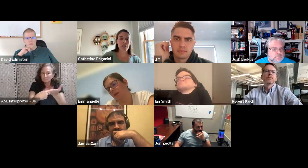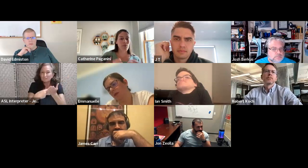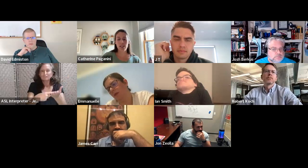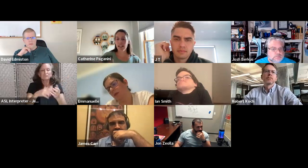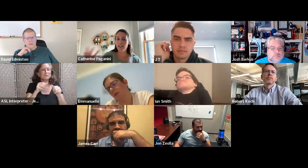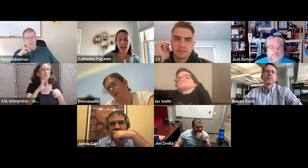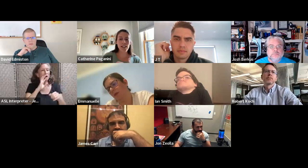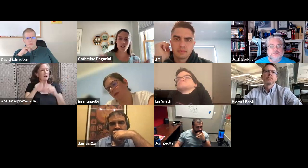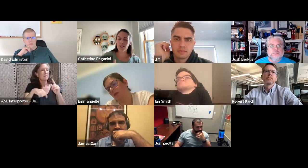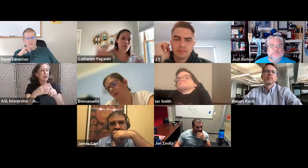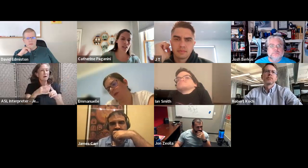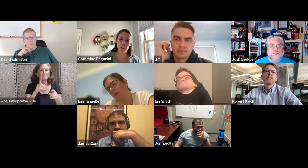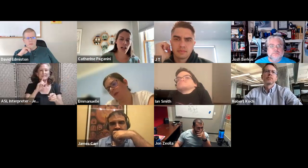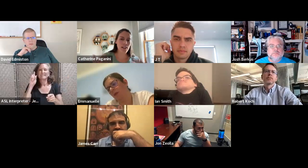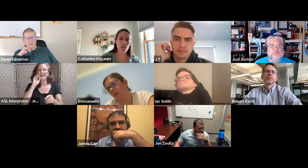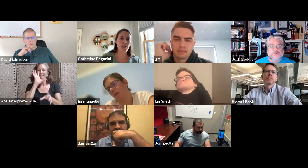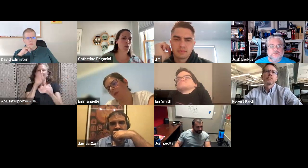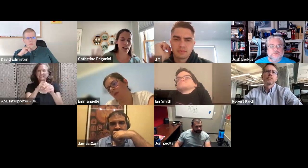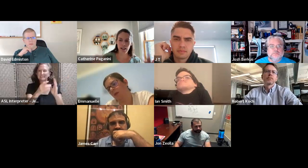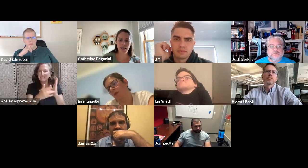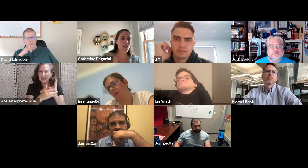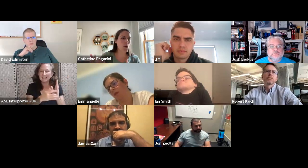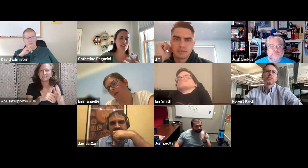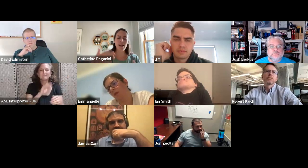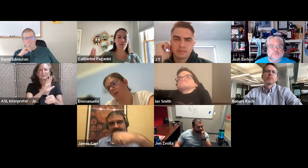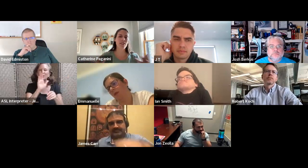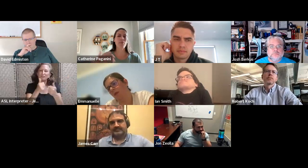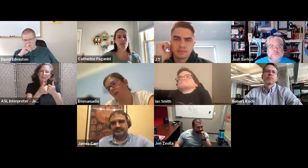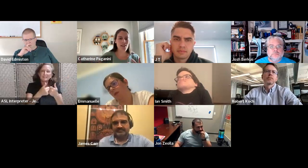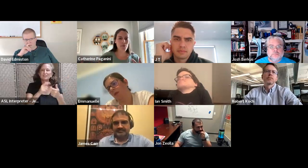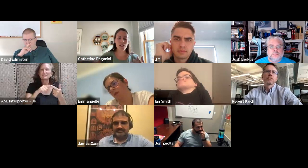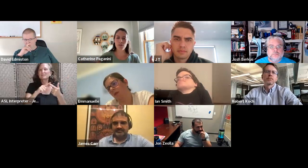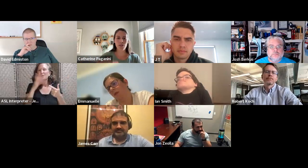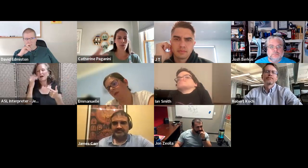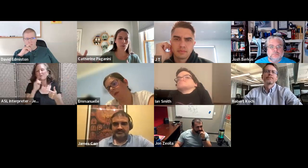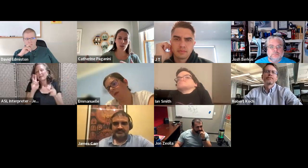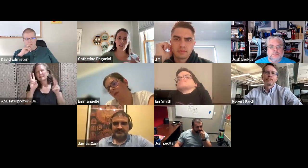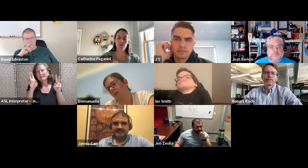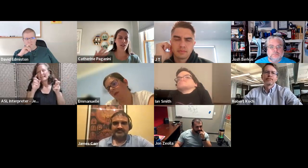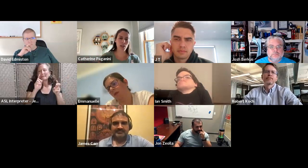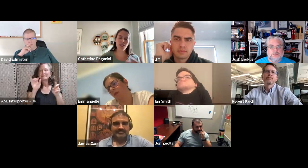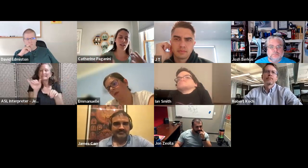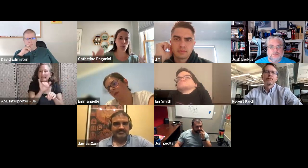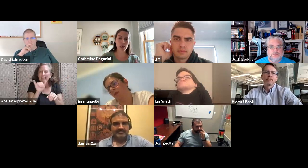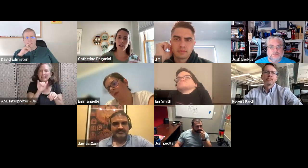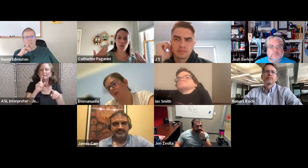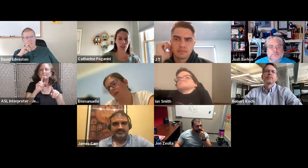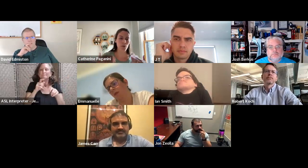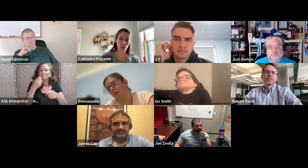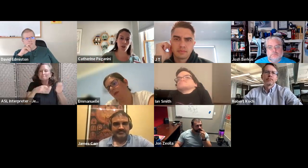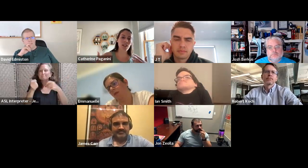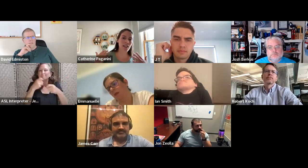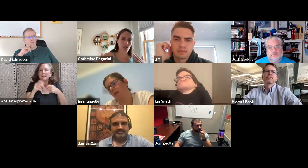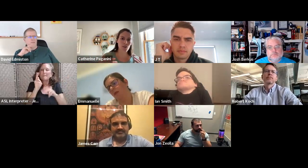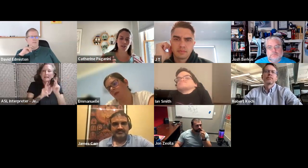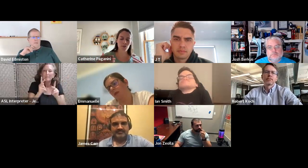know, being deaf in tech, the same thing, like challenges and why, like it's always like kind of the same theme, different people, different, but it's like